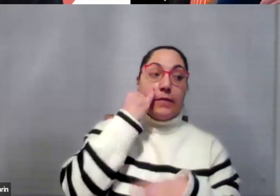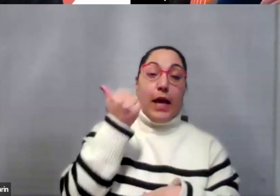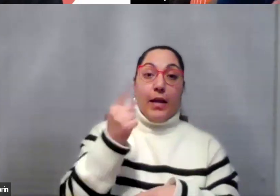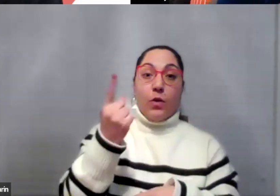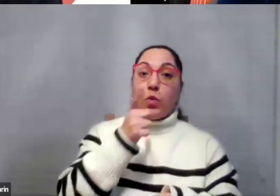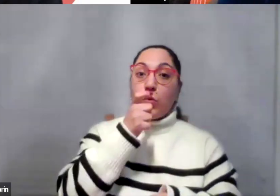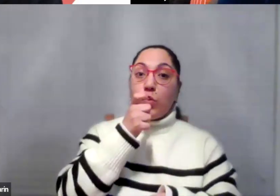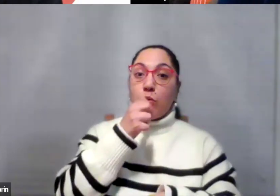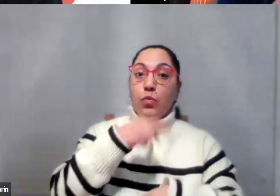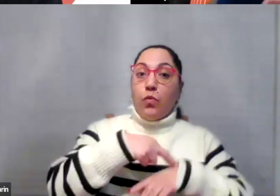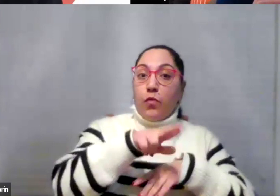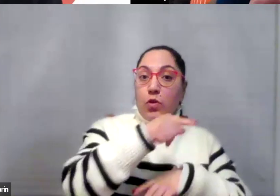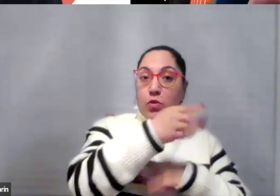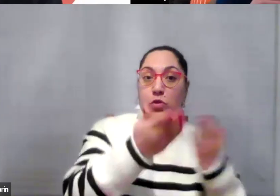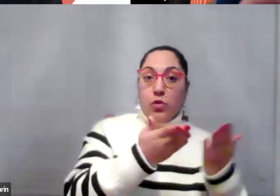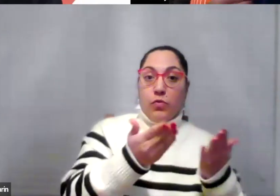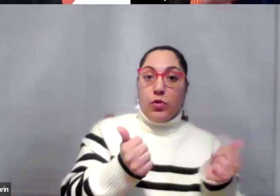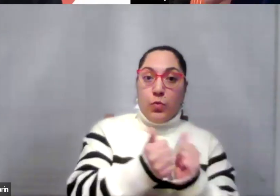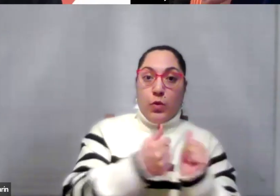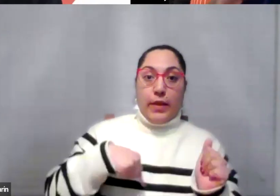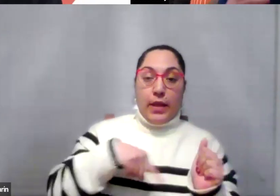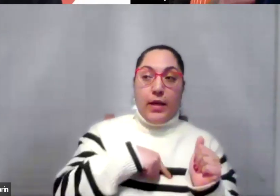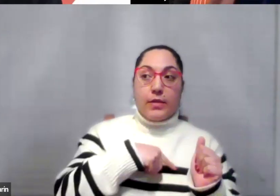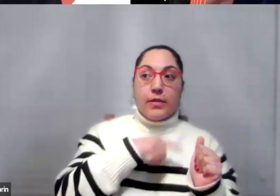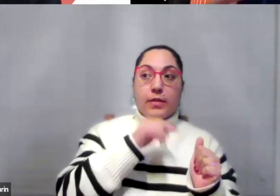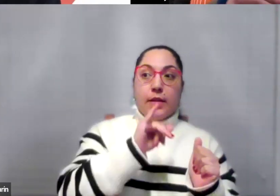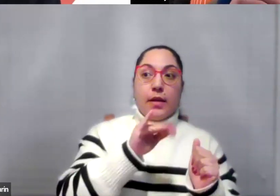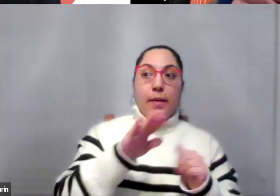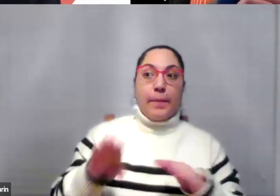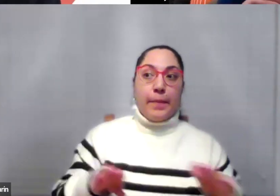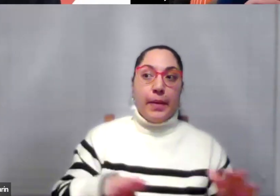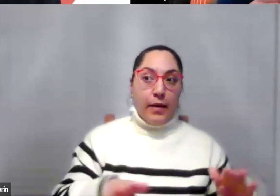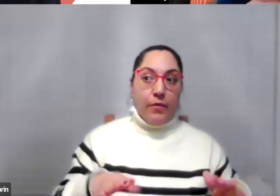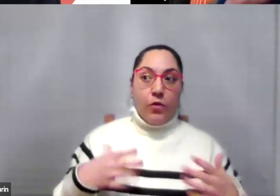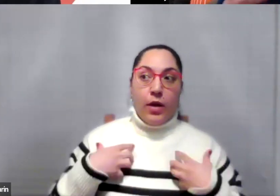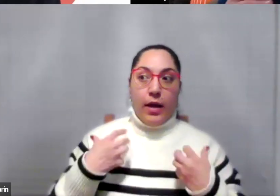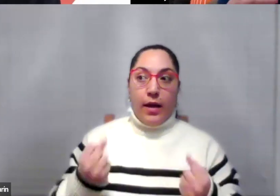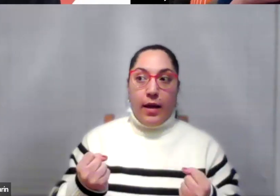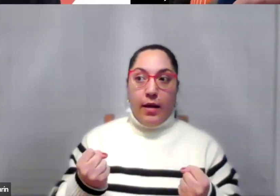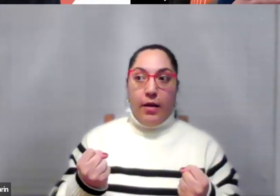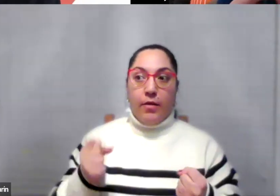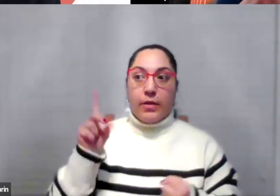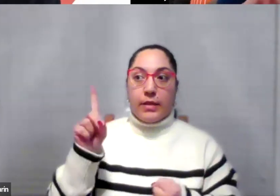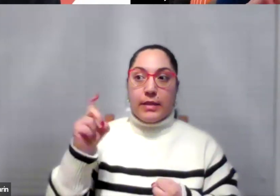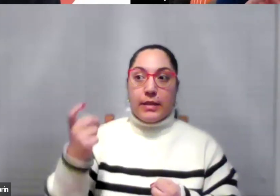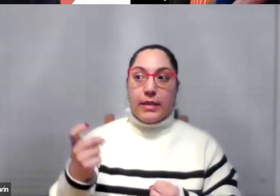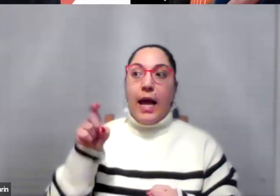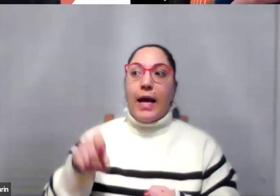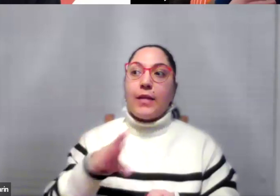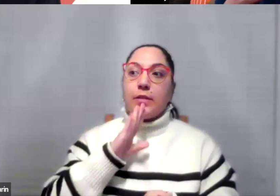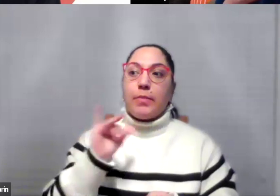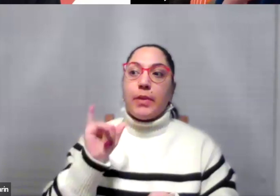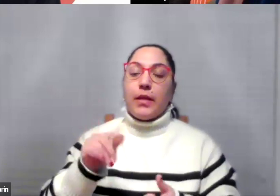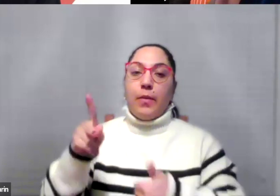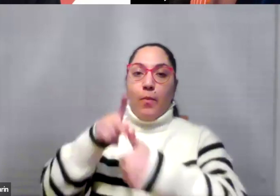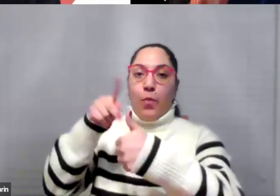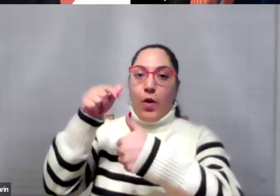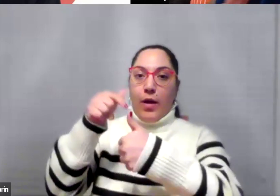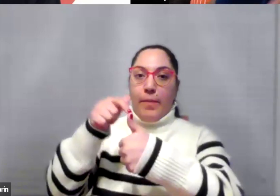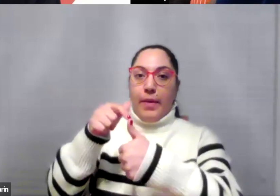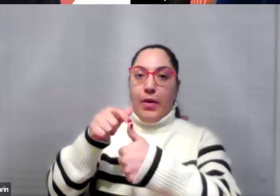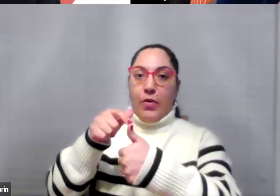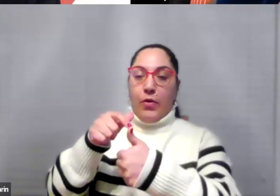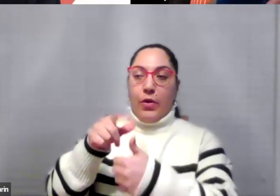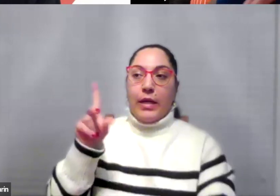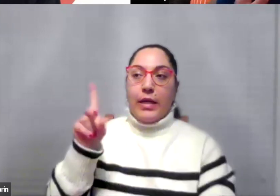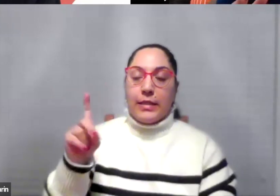with us, the behavioral health diagnosis needs to be the primary diagnosis. We see a